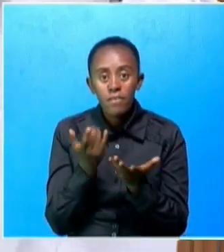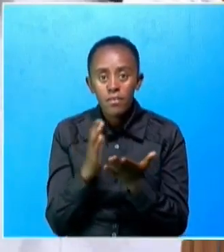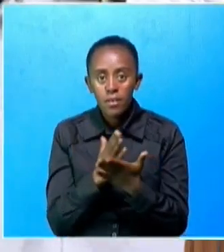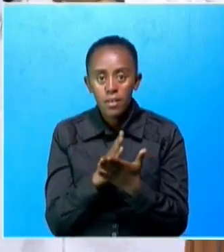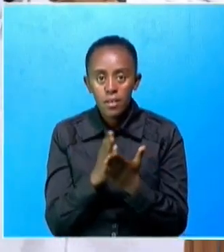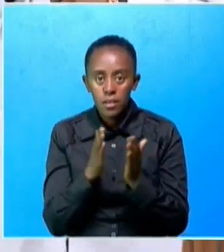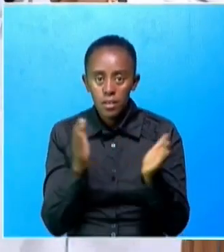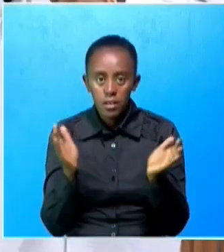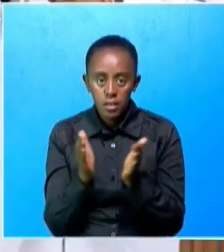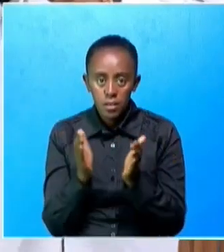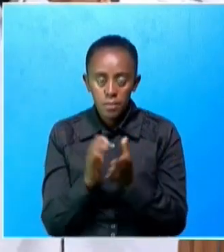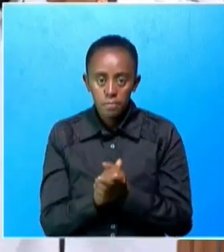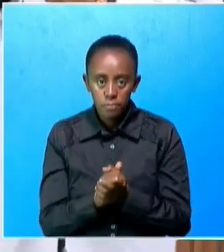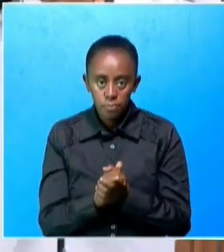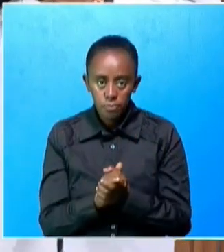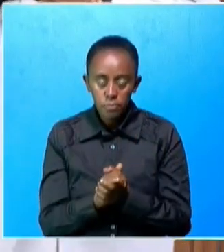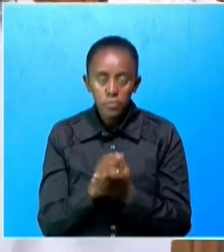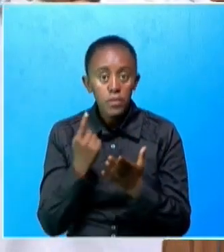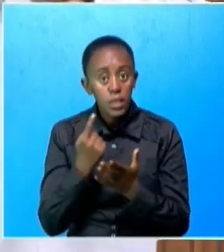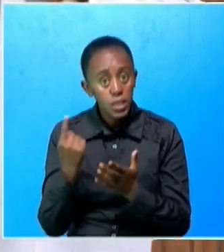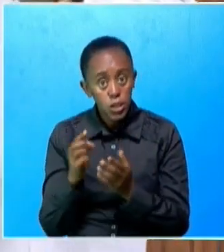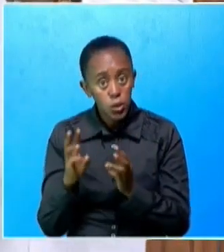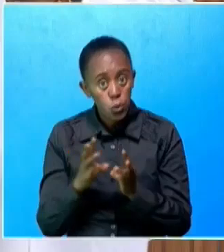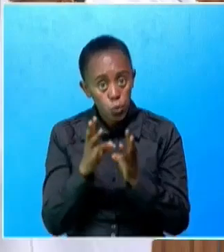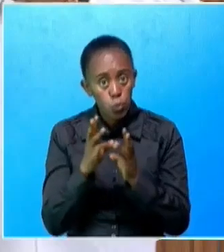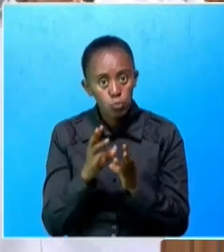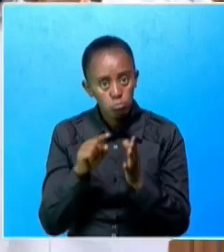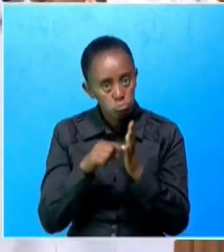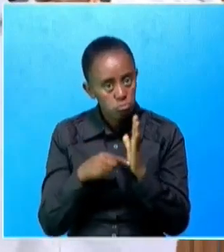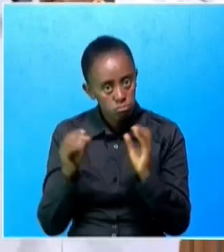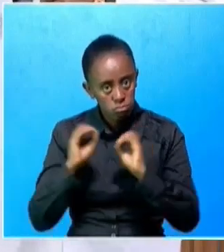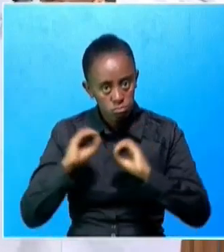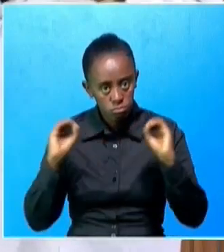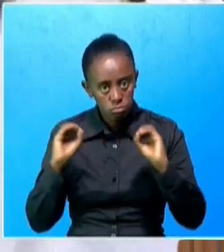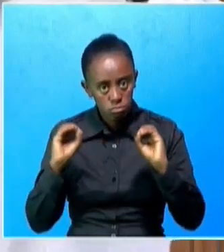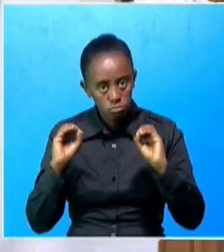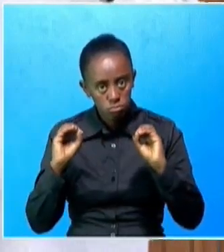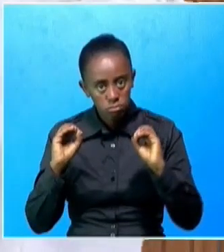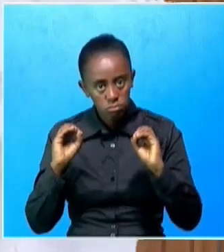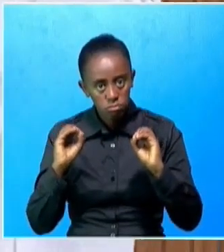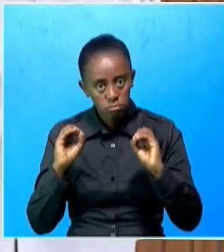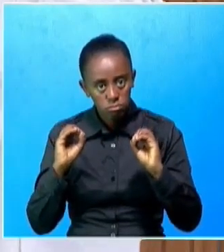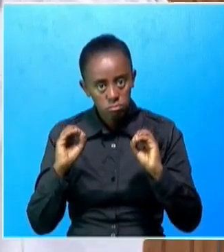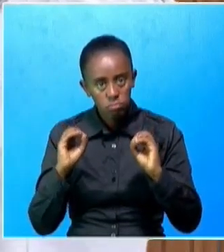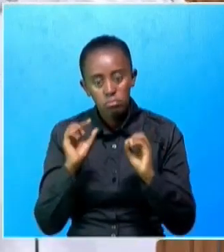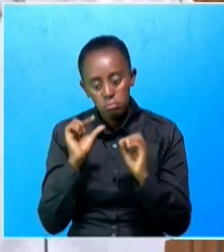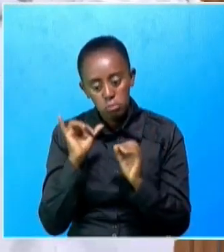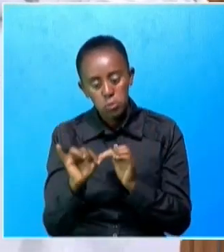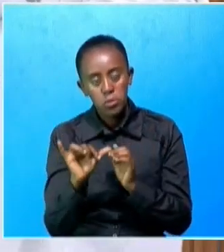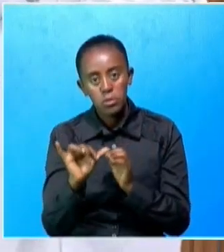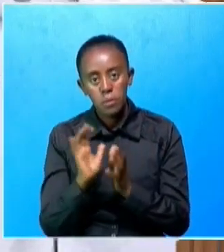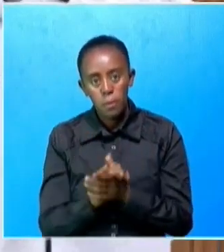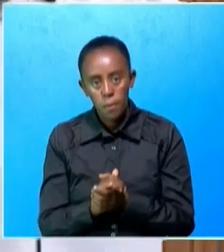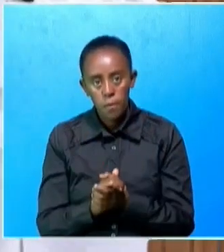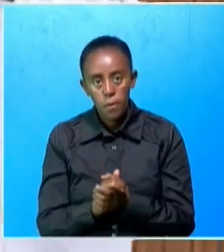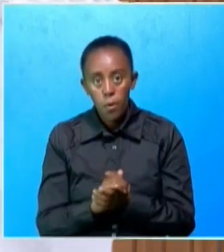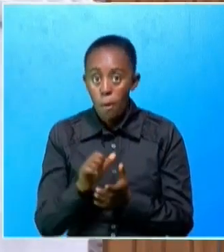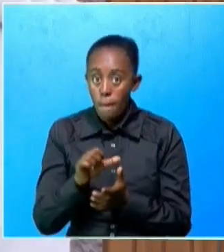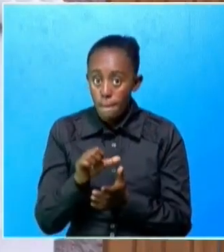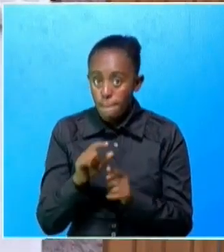two clauses. In such a way, don't put any comma. It remains as it is.